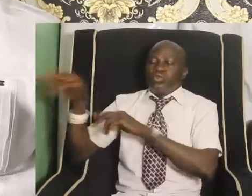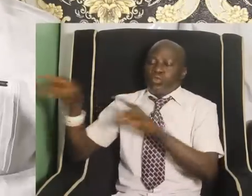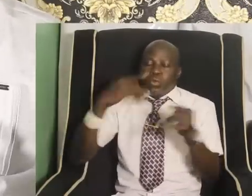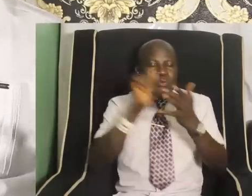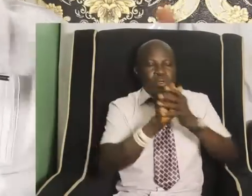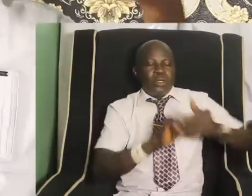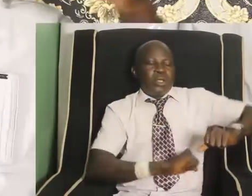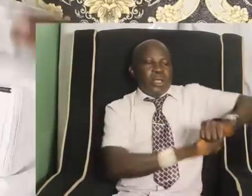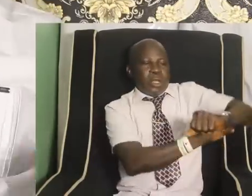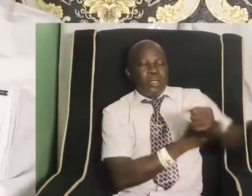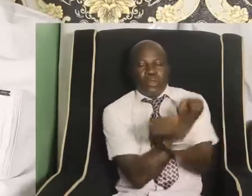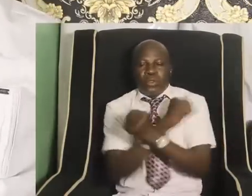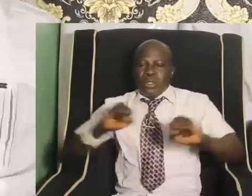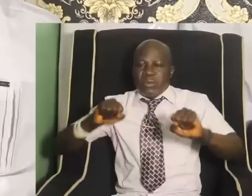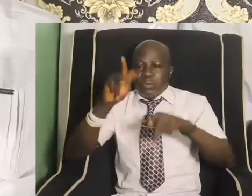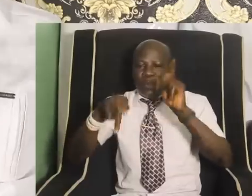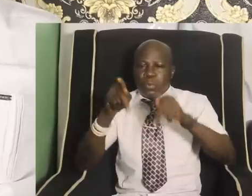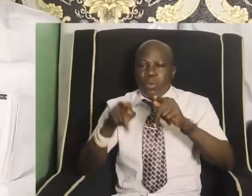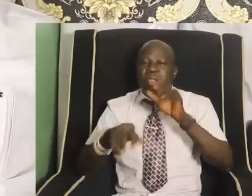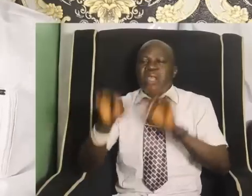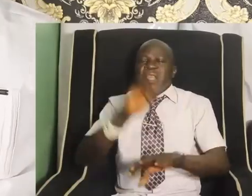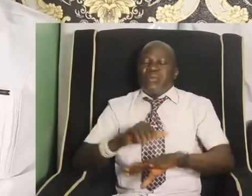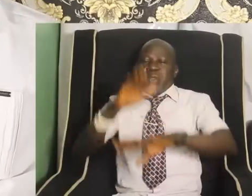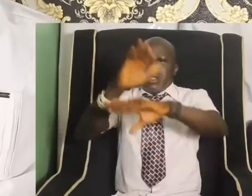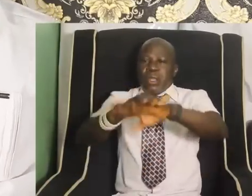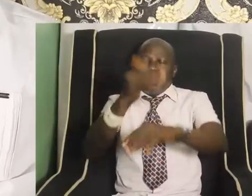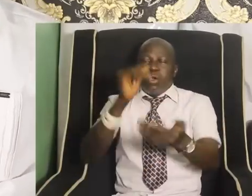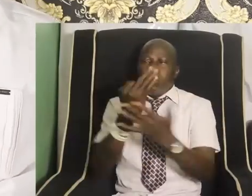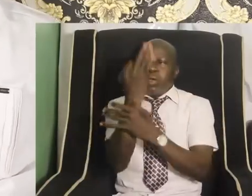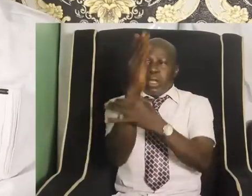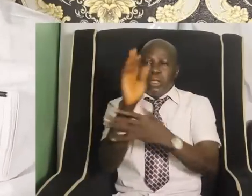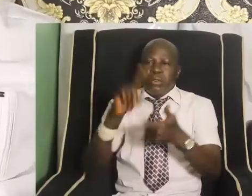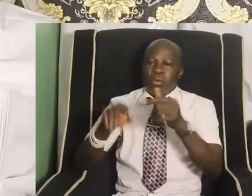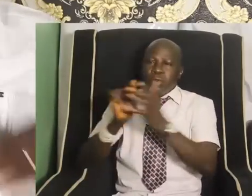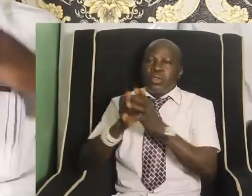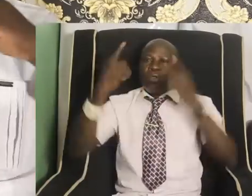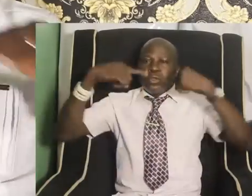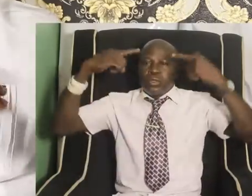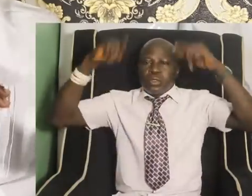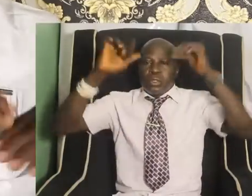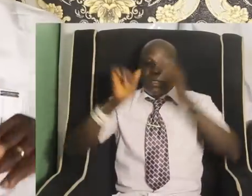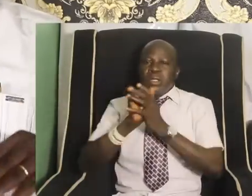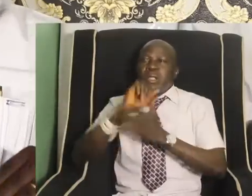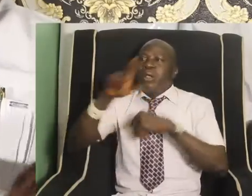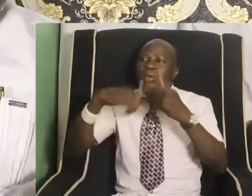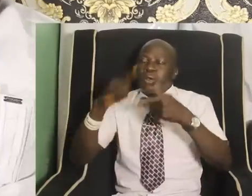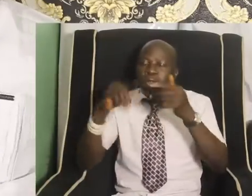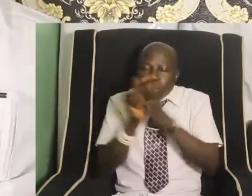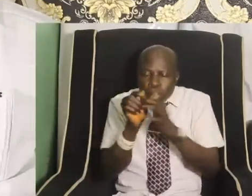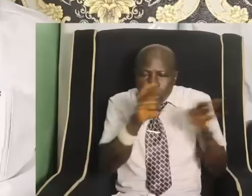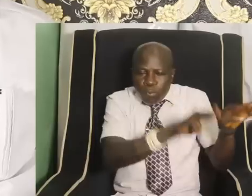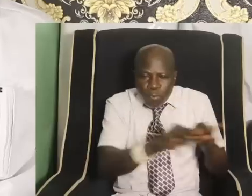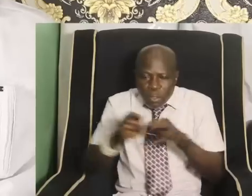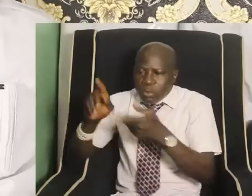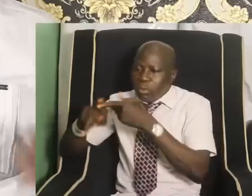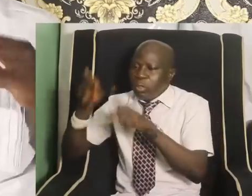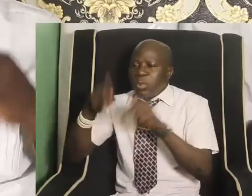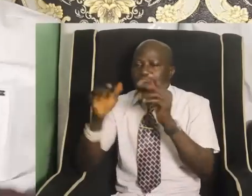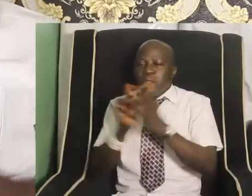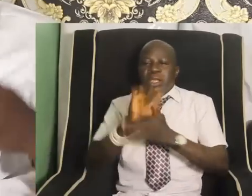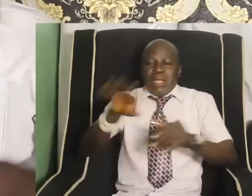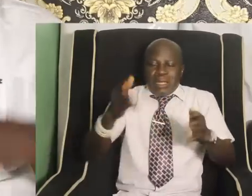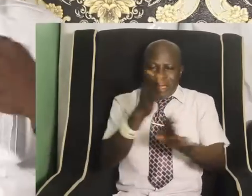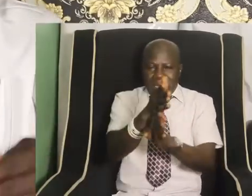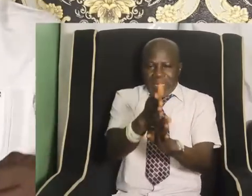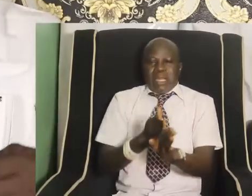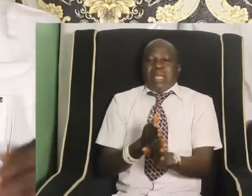for rescue. To ba dawole o ma ni aseyori. You lay hands on it, it will succeed. So ma won to wa ni lai be. Move closer to the people that are in that